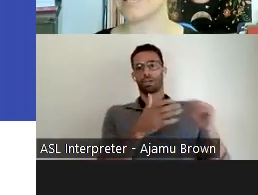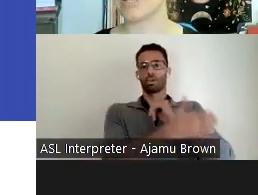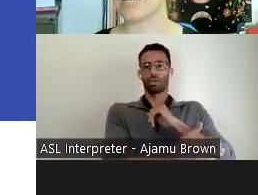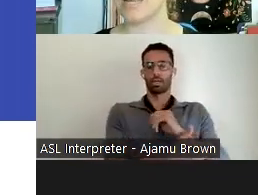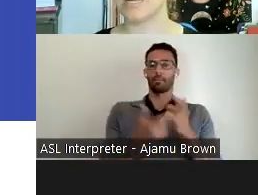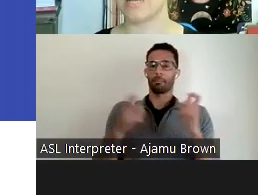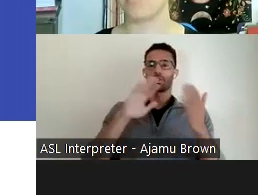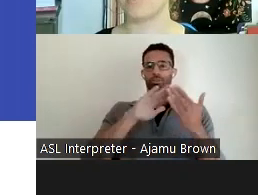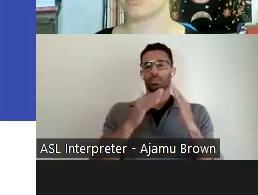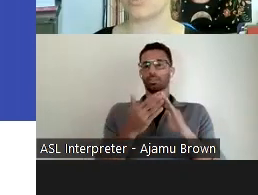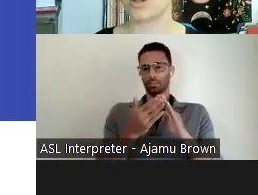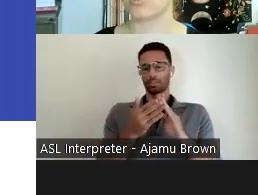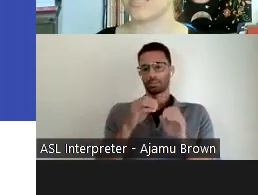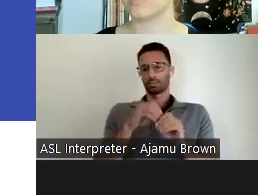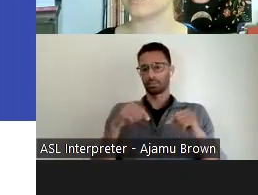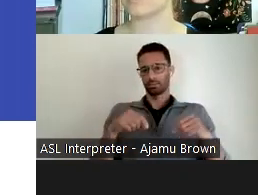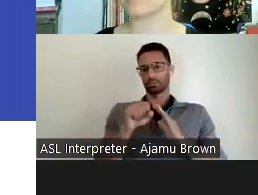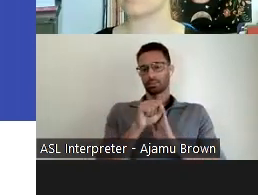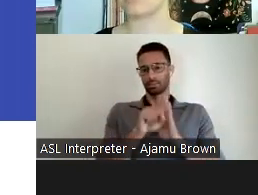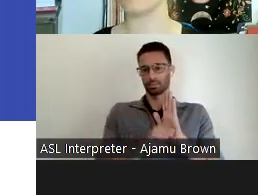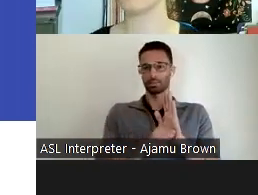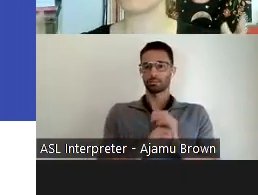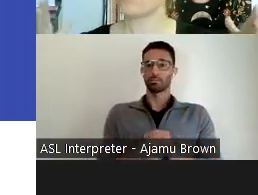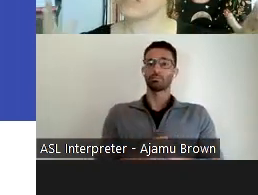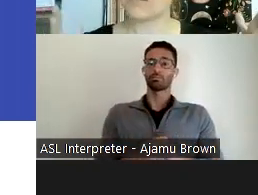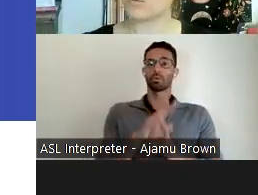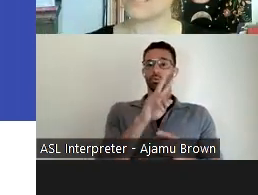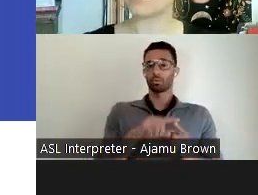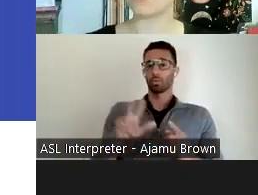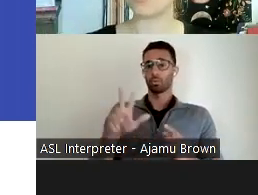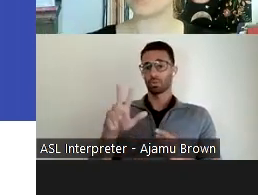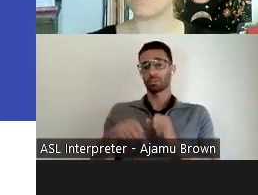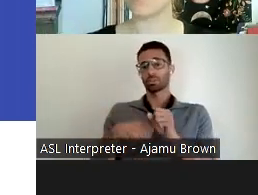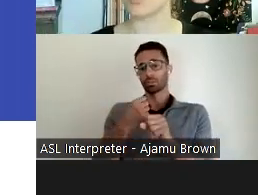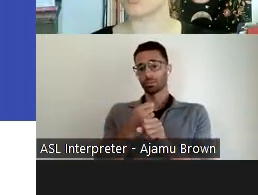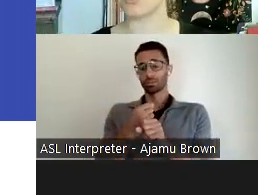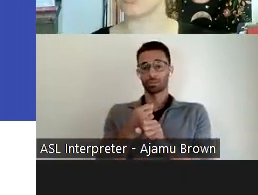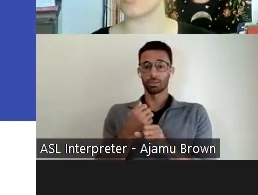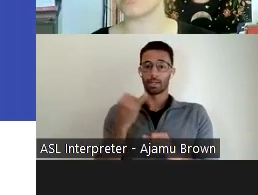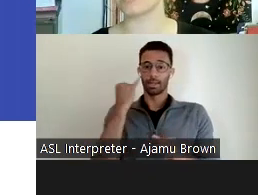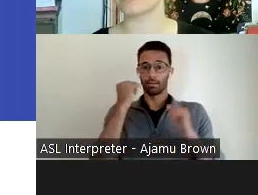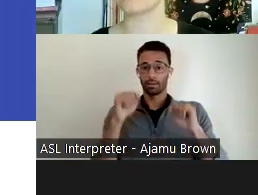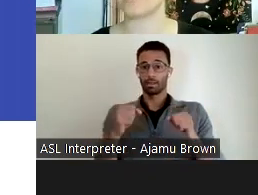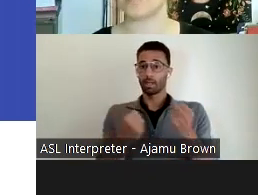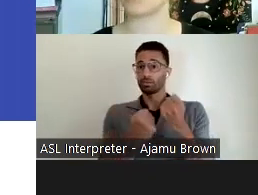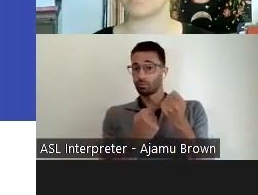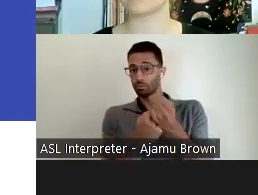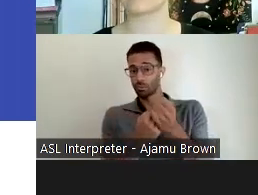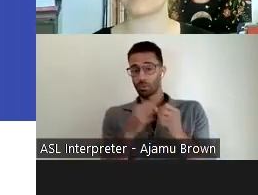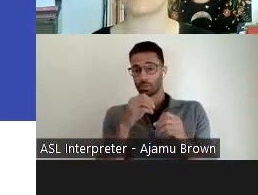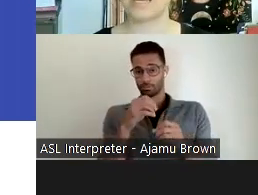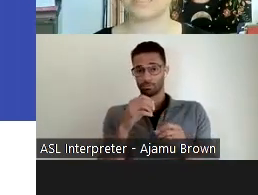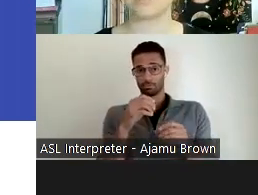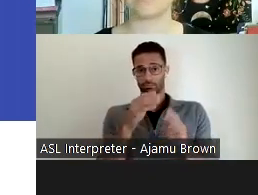cities in our state. But 2 to 3 years is still, if we can support them for those 2 to 3 years to stay in